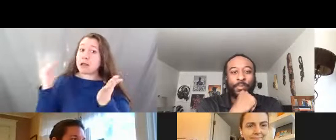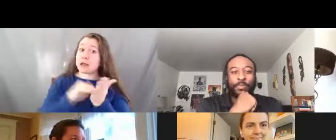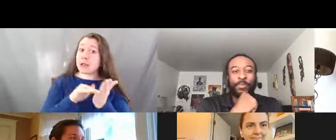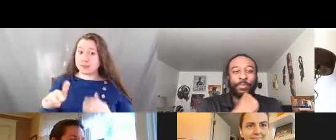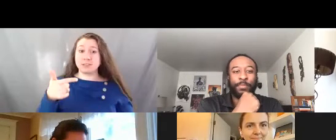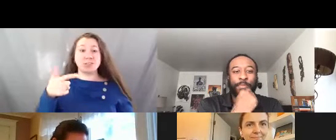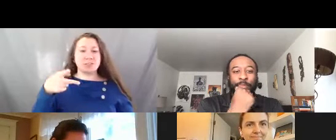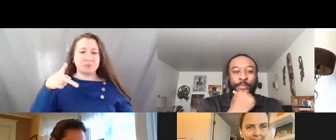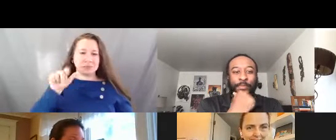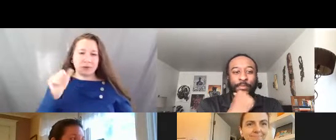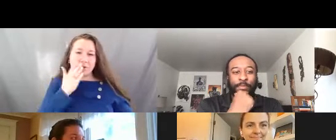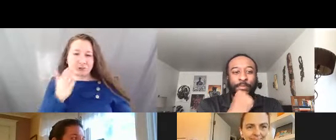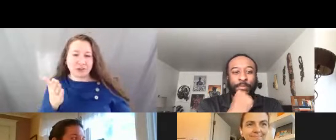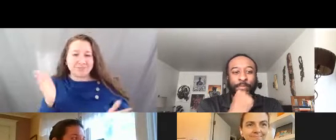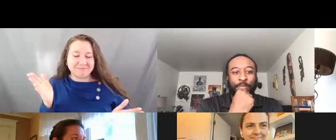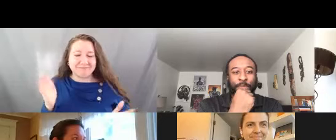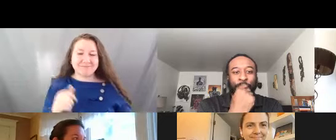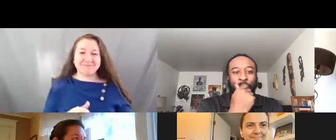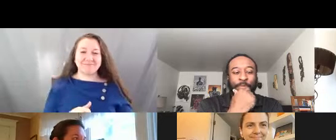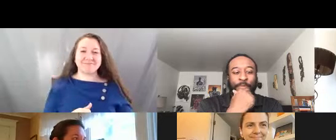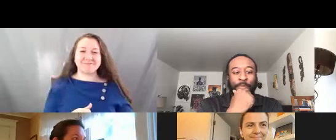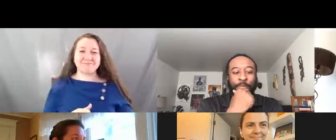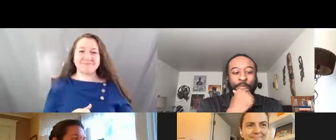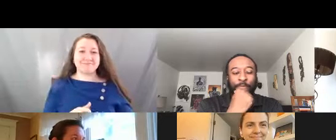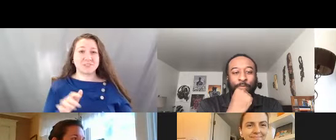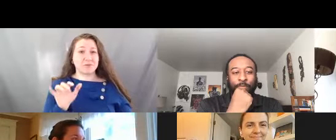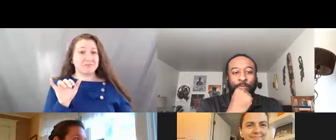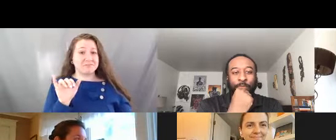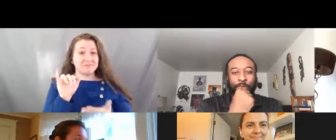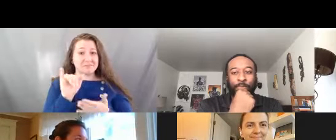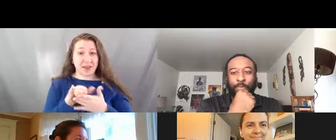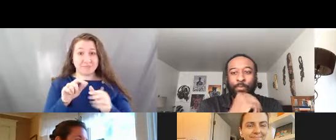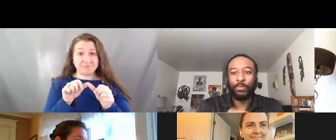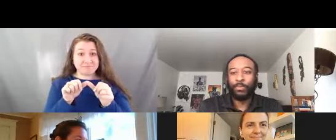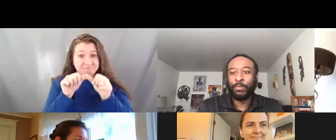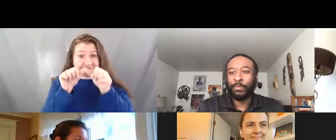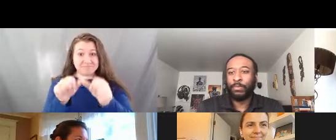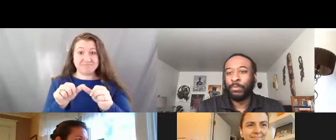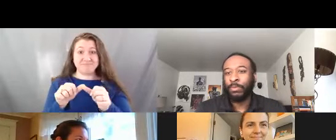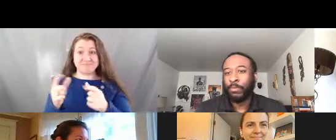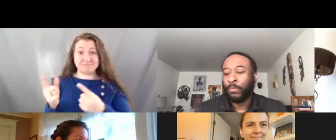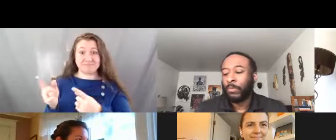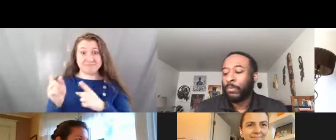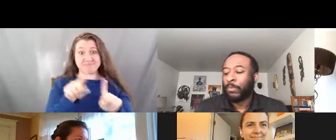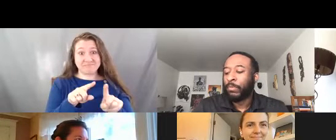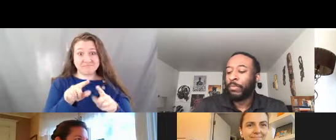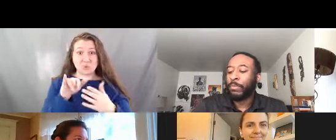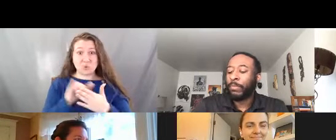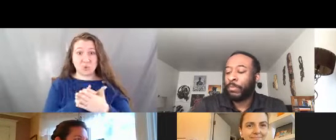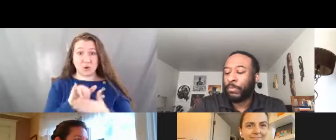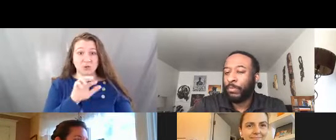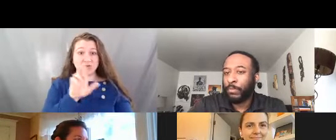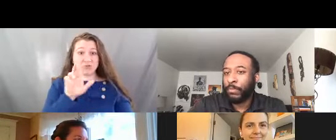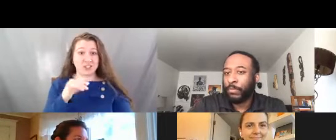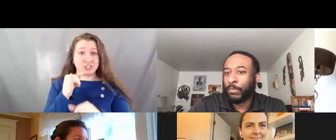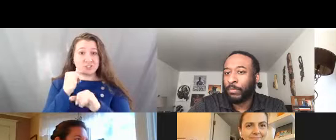was good too, touch wood. But yeah, so since then I continued to come to New York. So honestly, for me, it was just